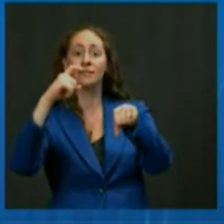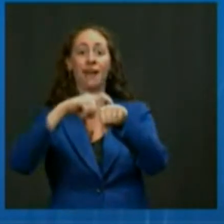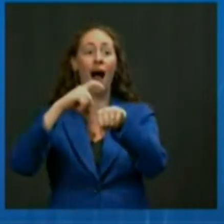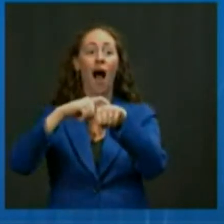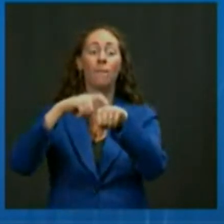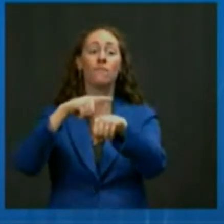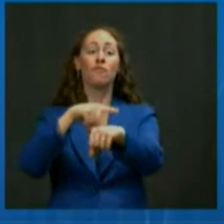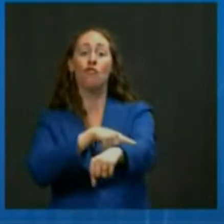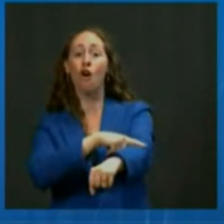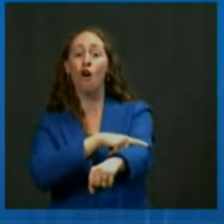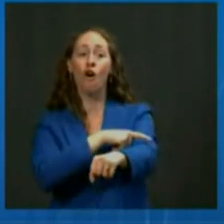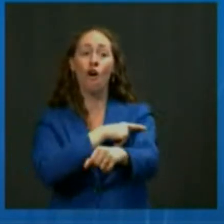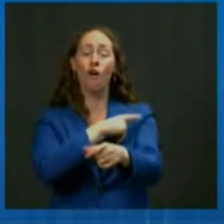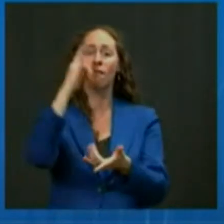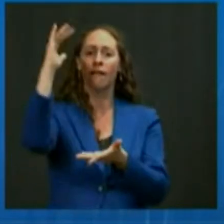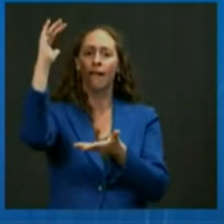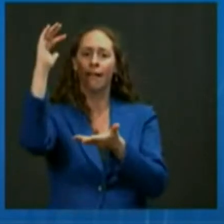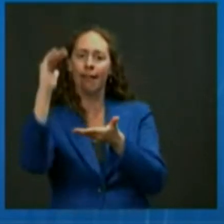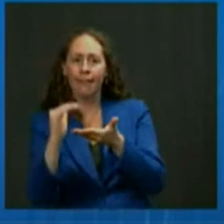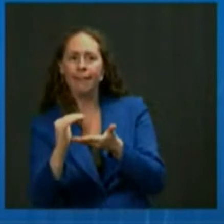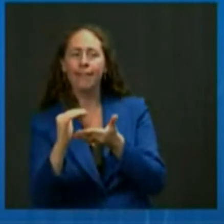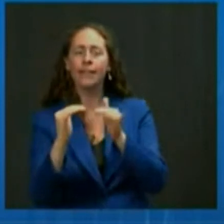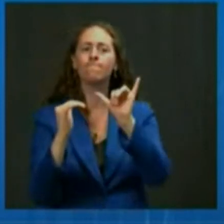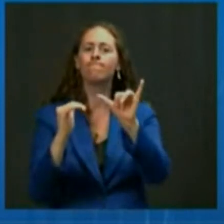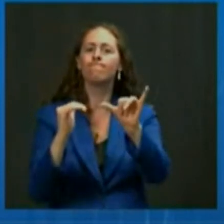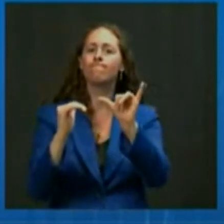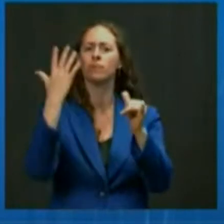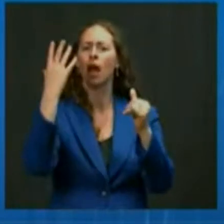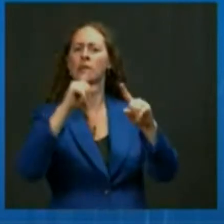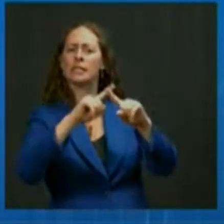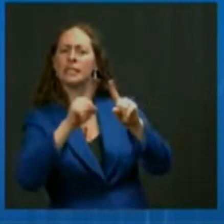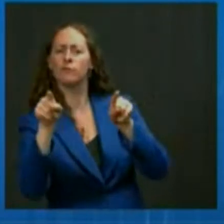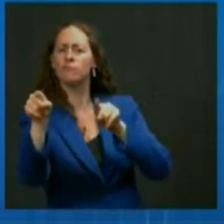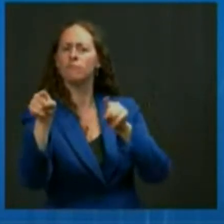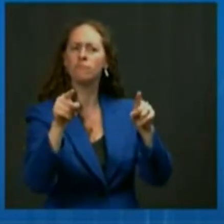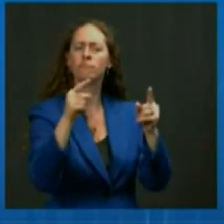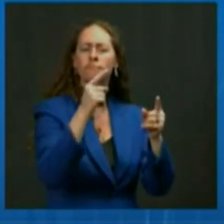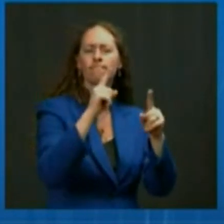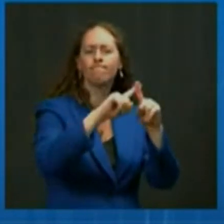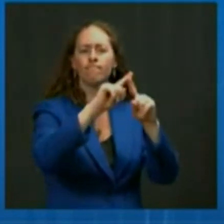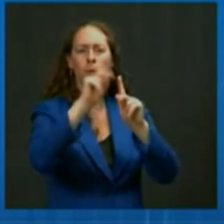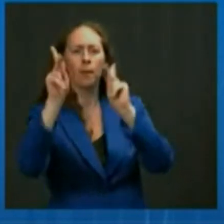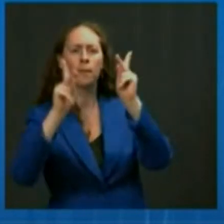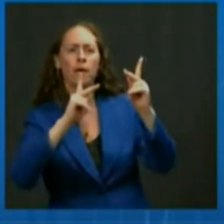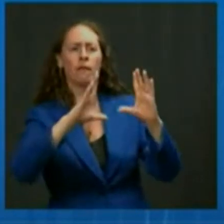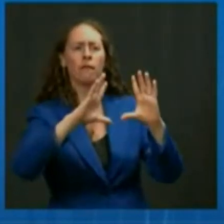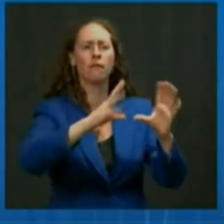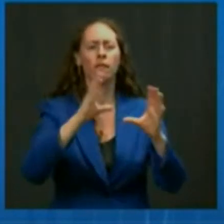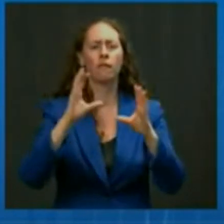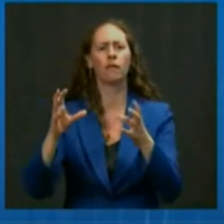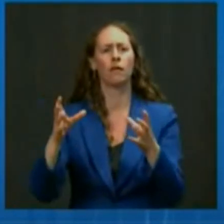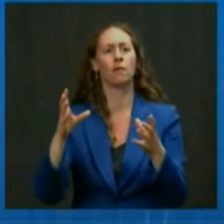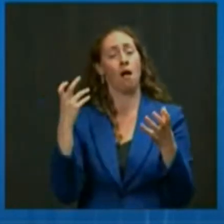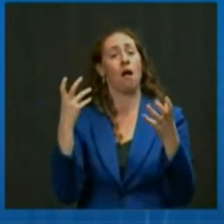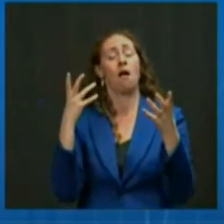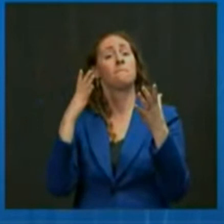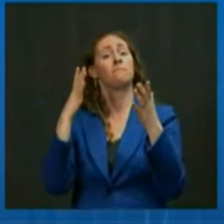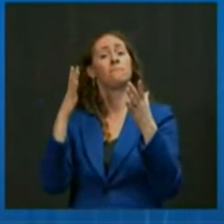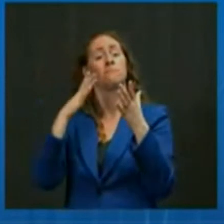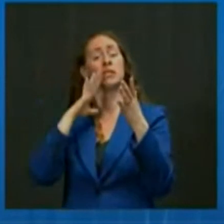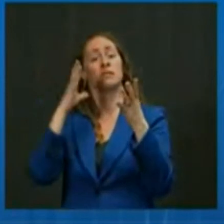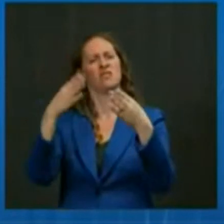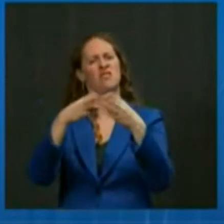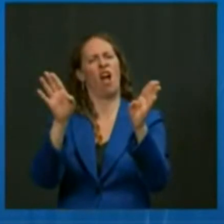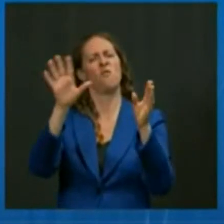setting studied, the data consistently demonstrate a reduction of vaccine effectiveness against infection over time.